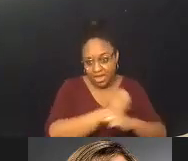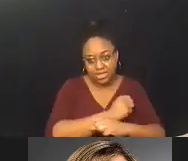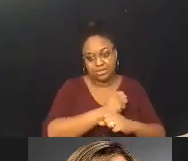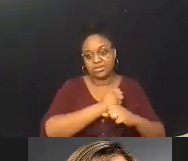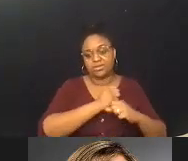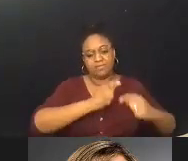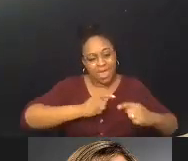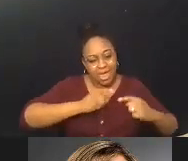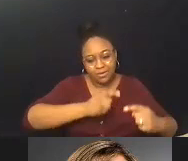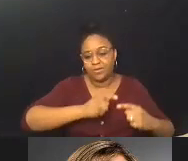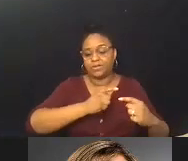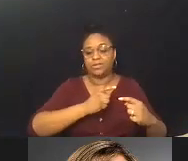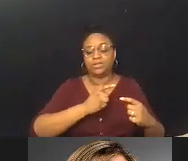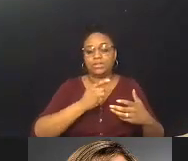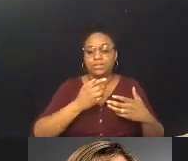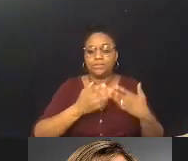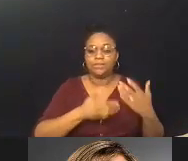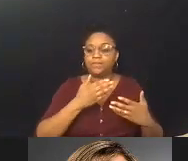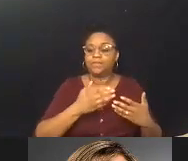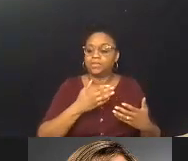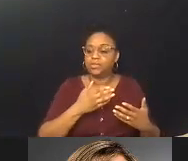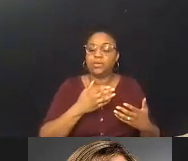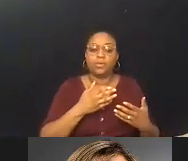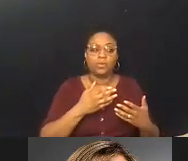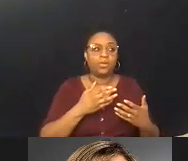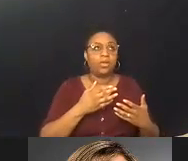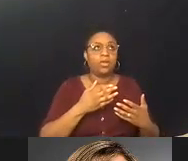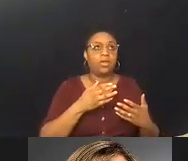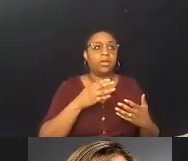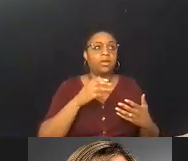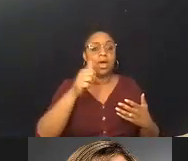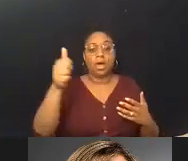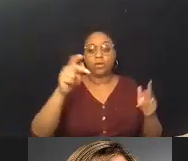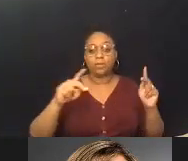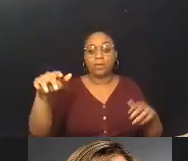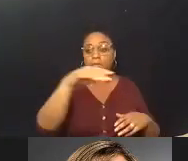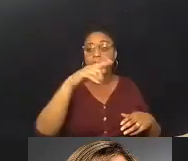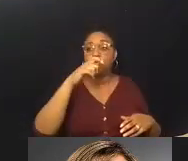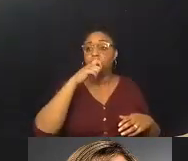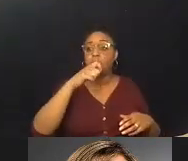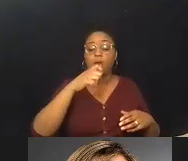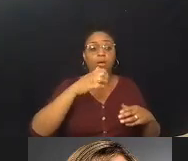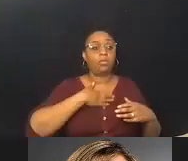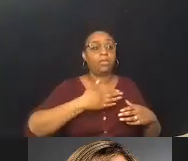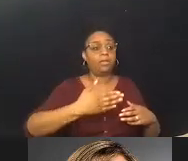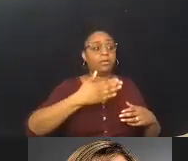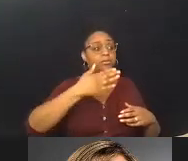and for people. I find myself very challenged by people who are just so willing to look the other way and say, no, that's not important. No, you're